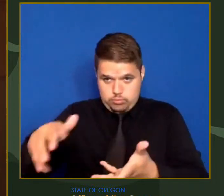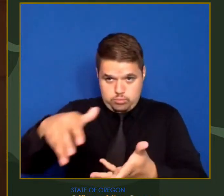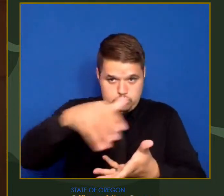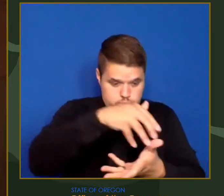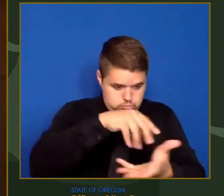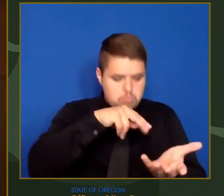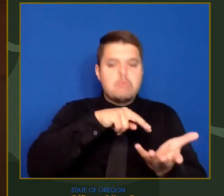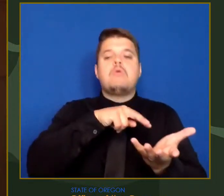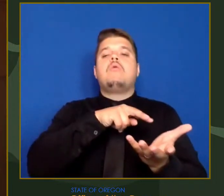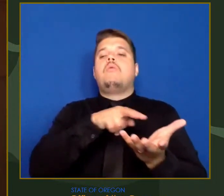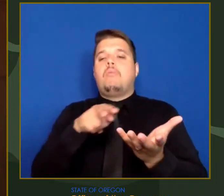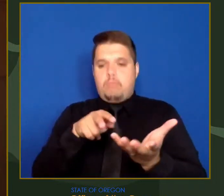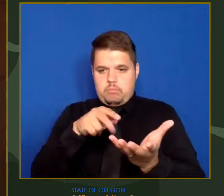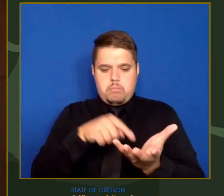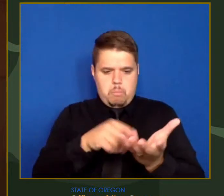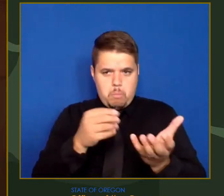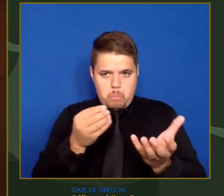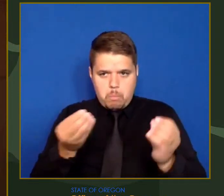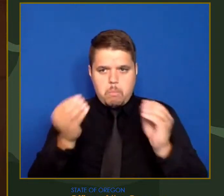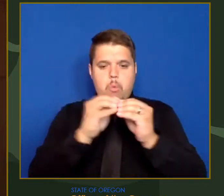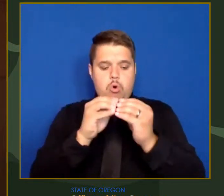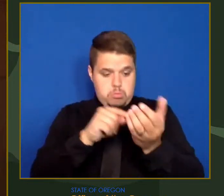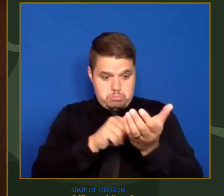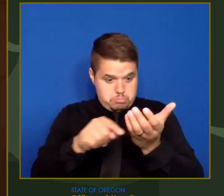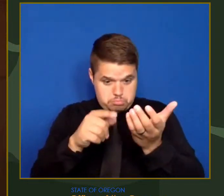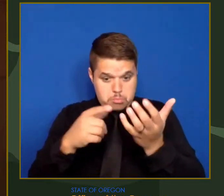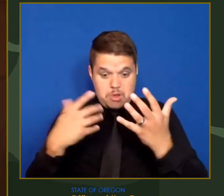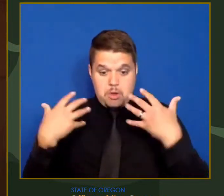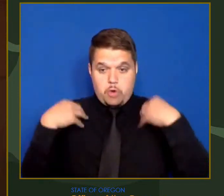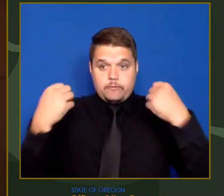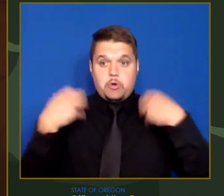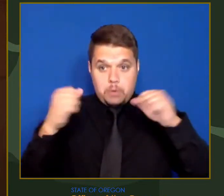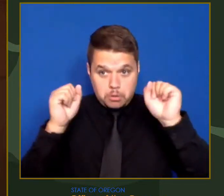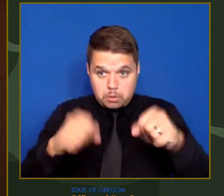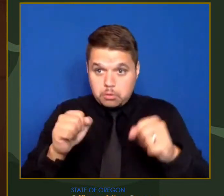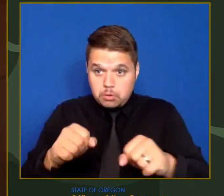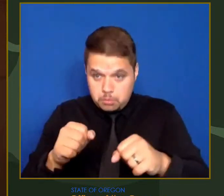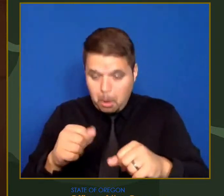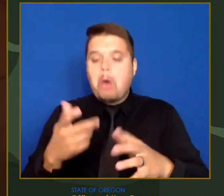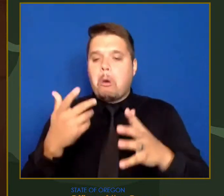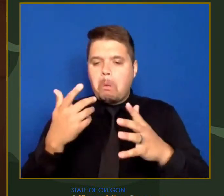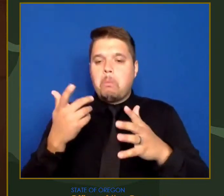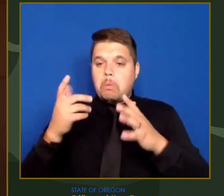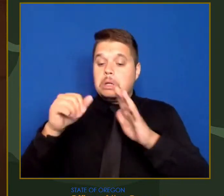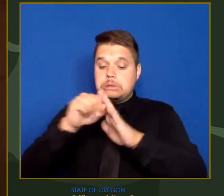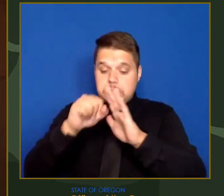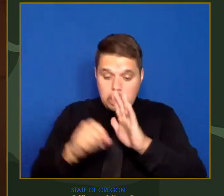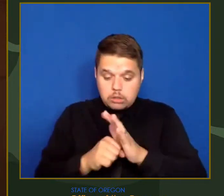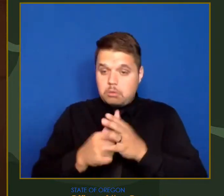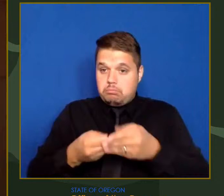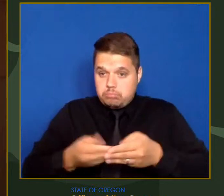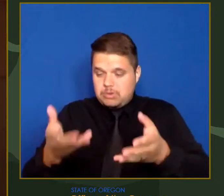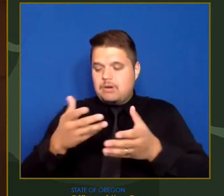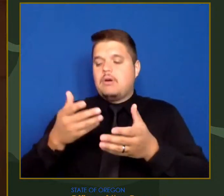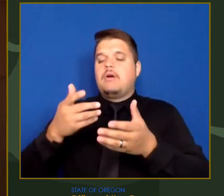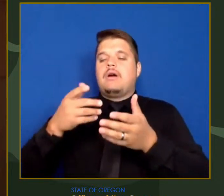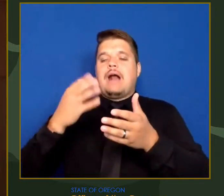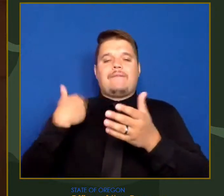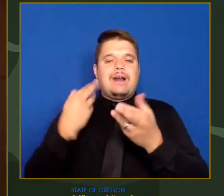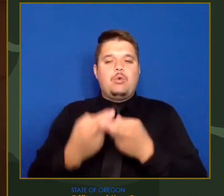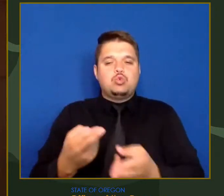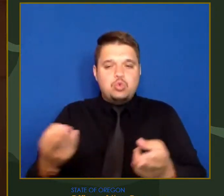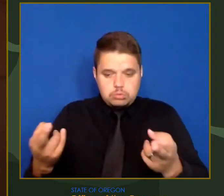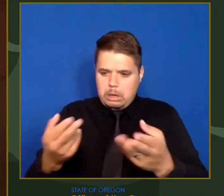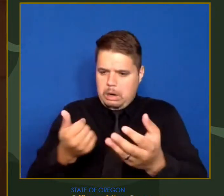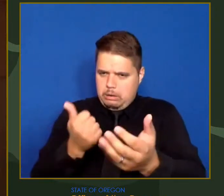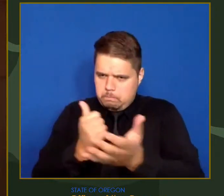like continued state and federal resources to help with recovery efforts. Obviously, the pandemic will not be